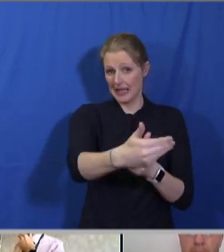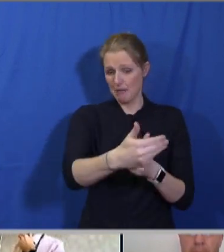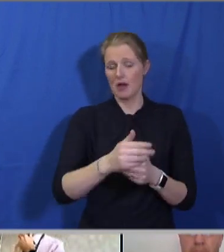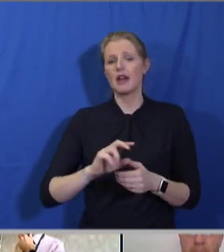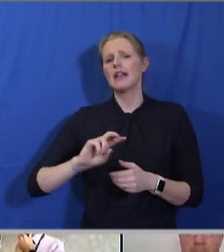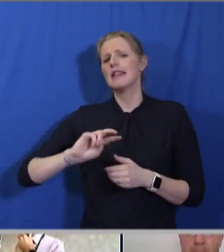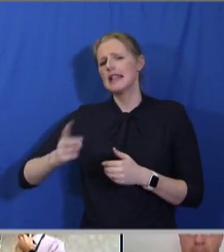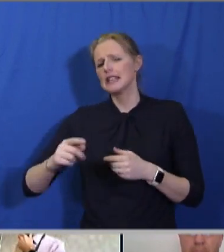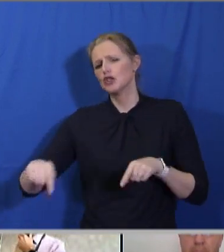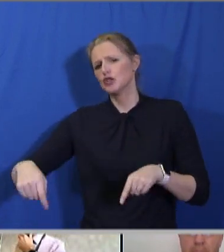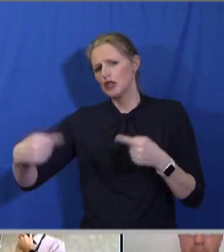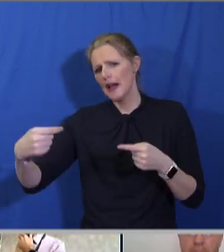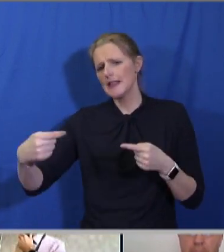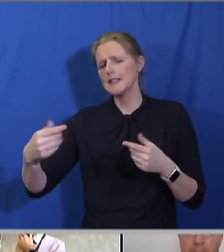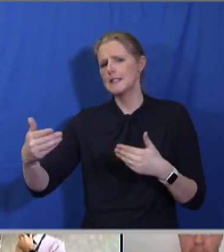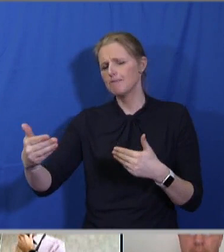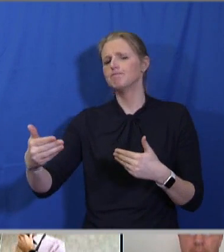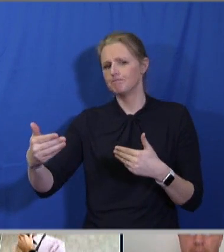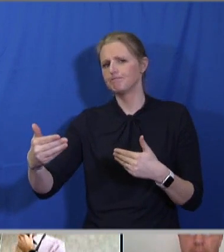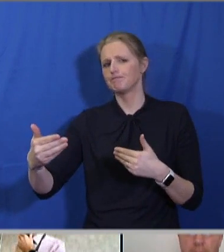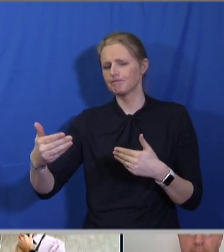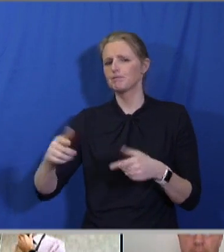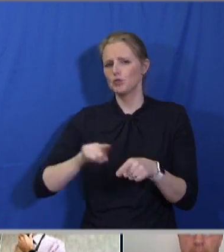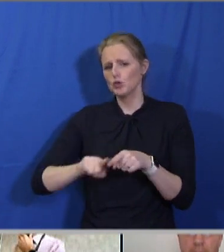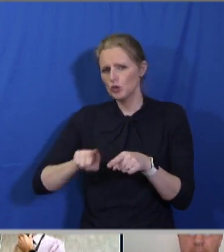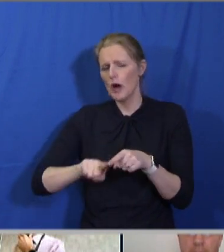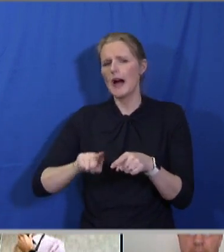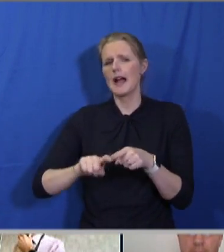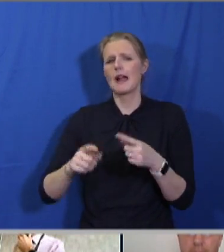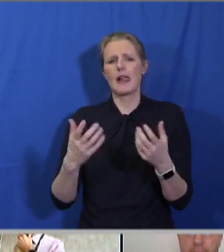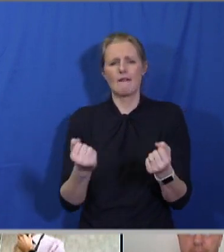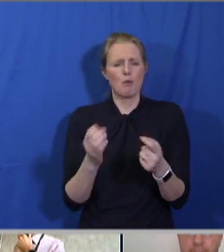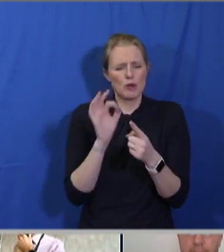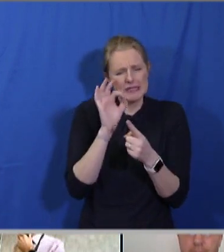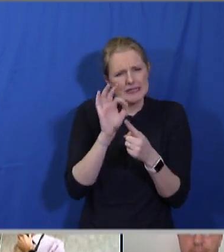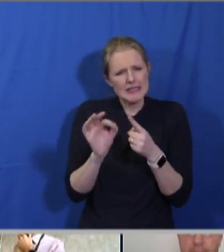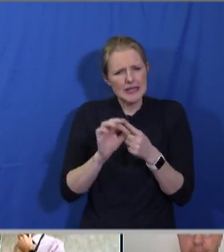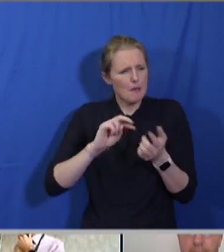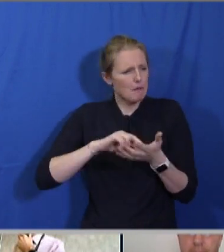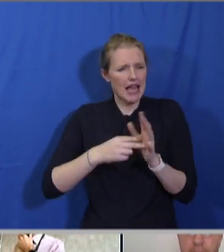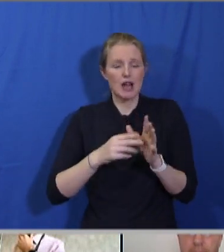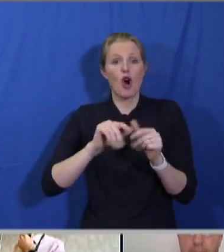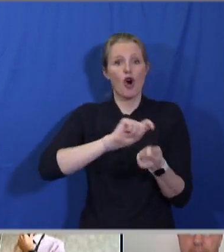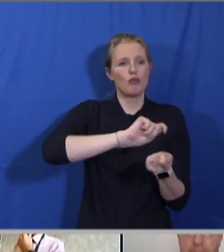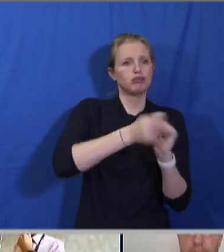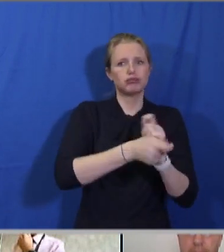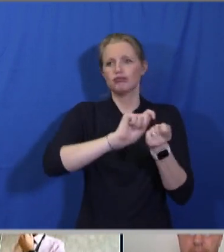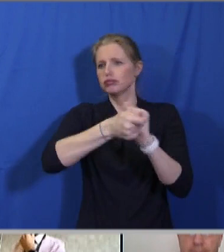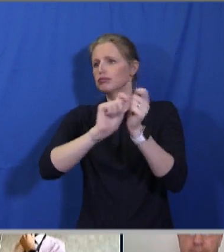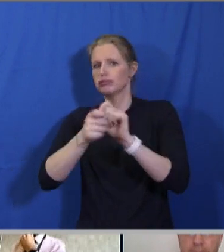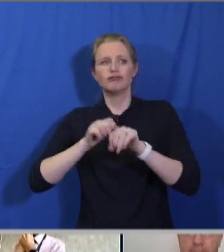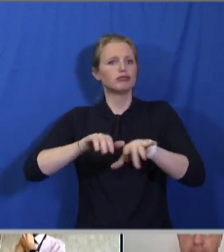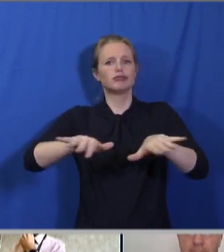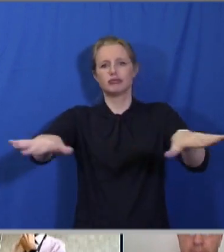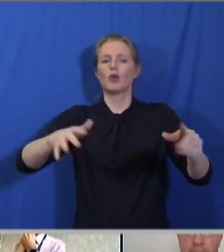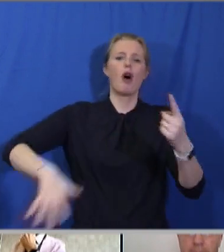really get a kind of detailed plans in place for how it will be rolled out in those